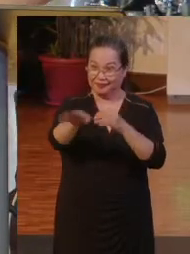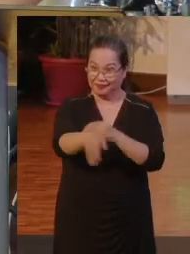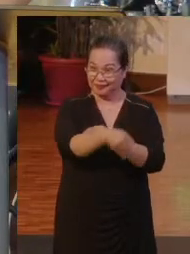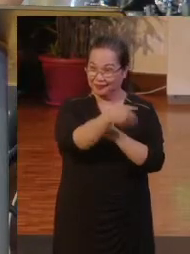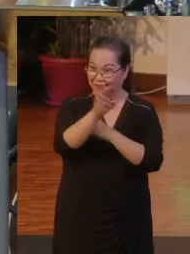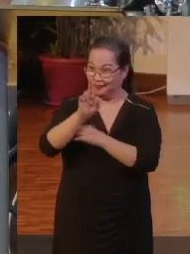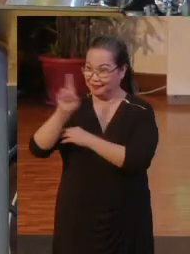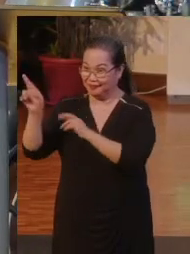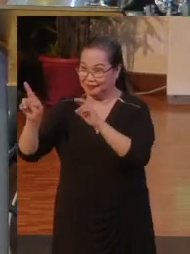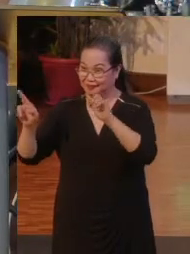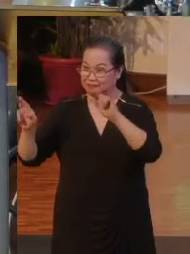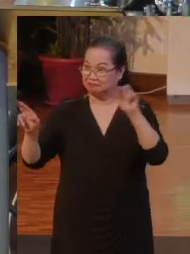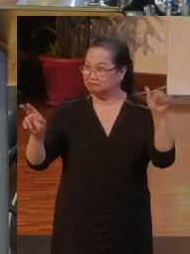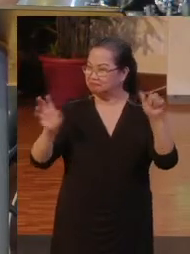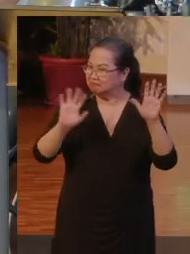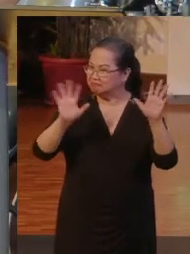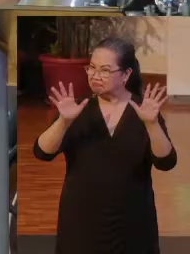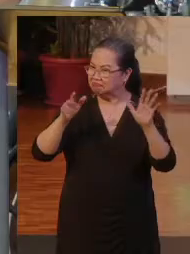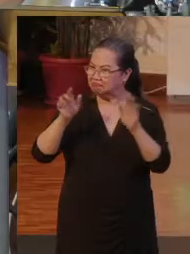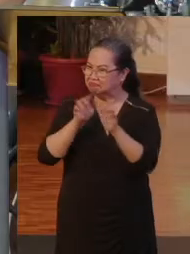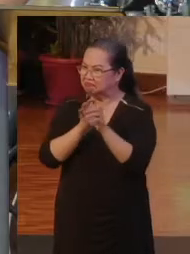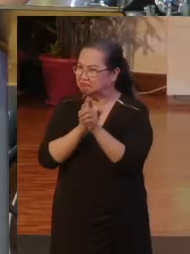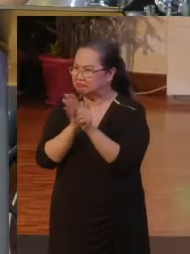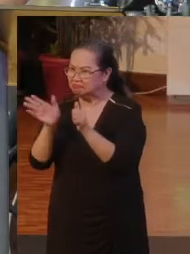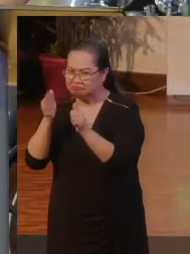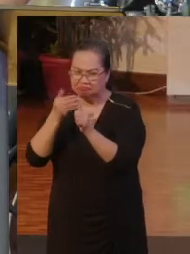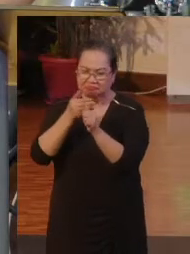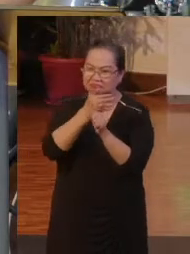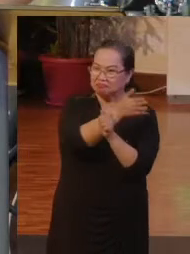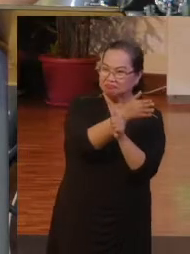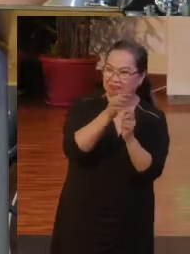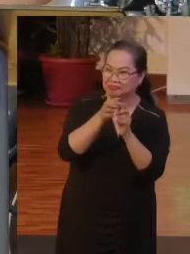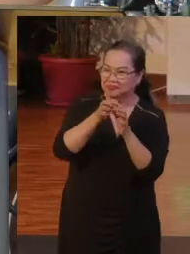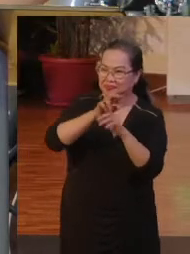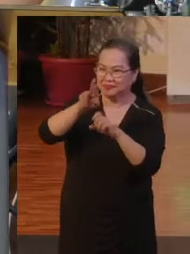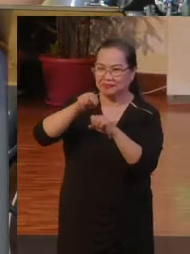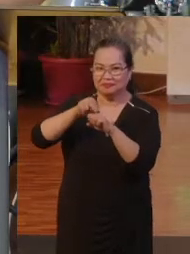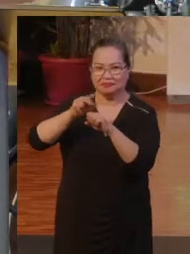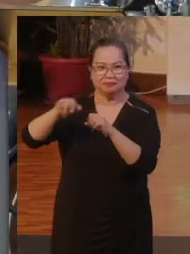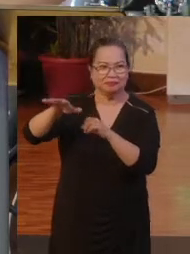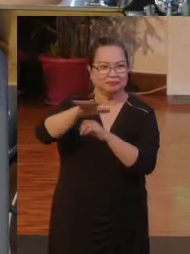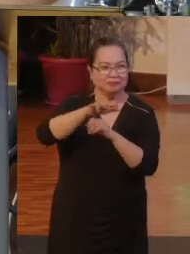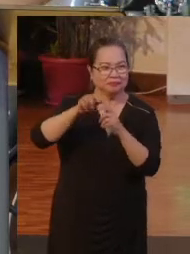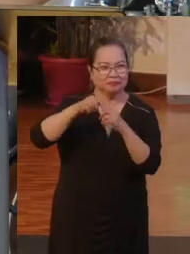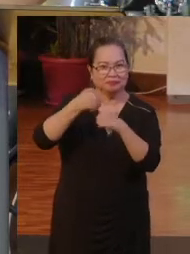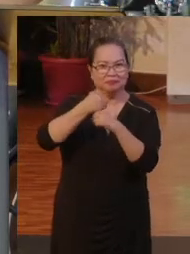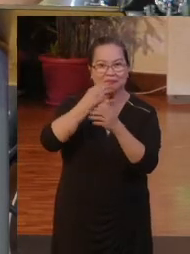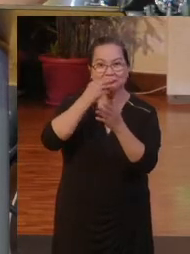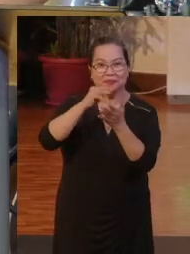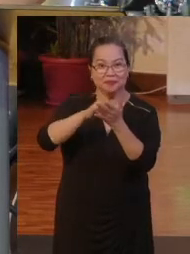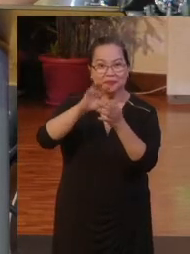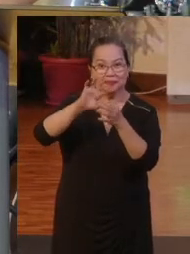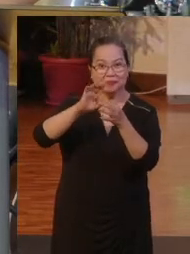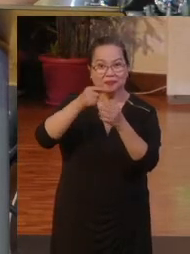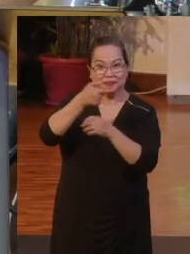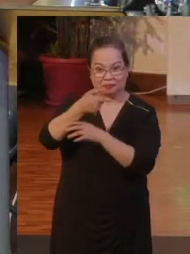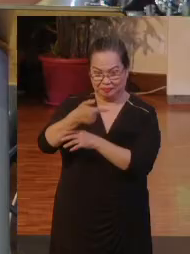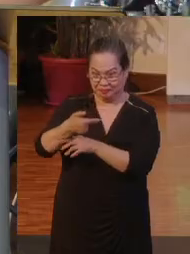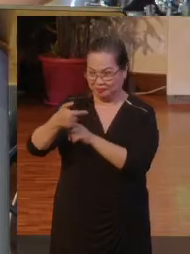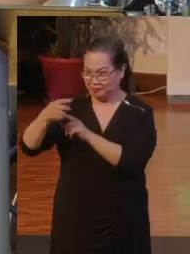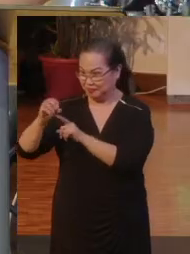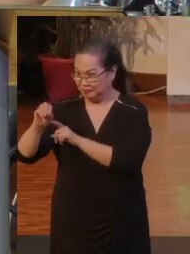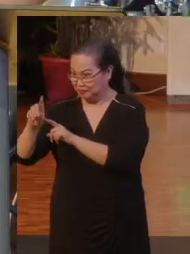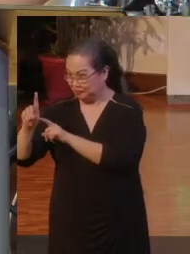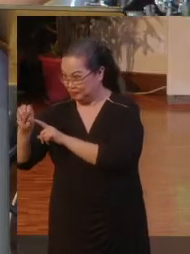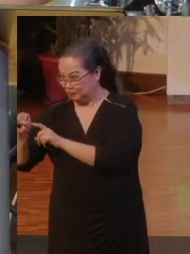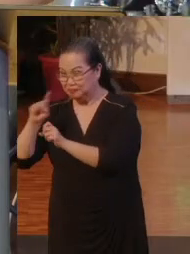right nor to the left, that you may not mix with these nations remaining among you, or make mention of the names of their gods, or